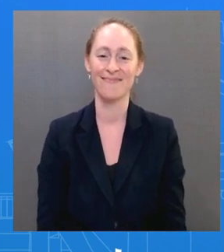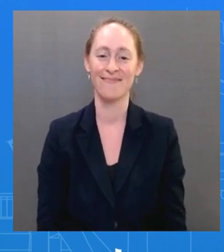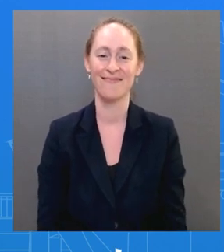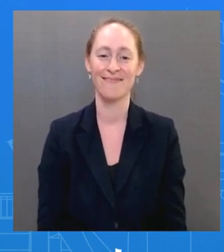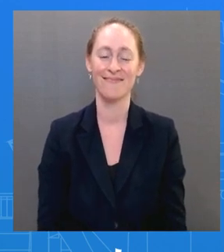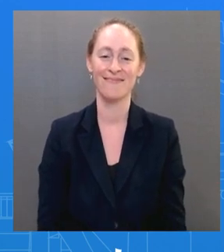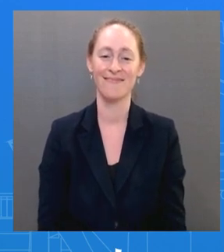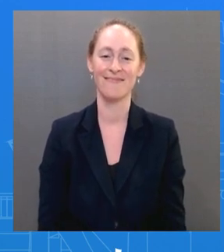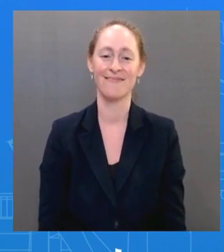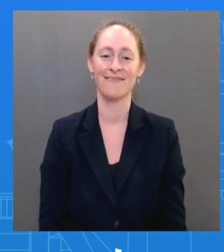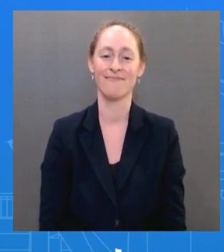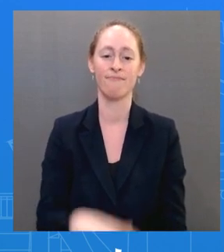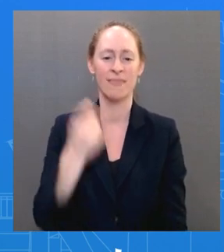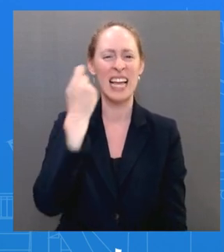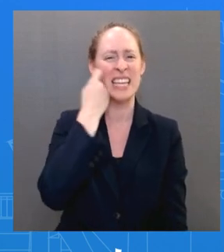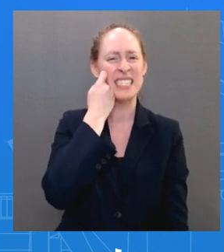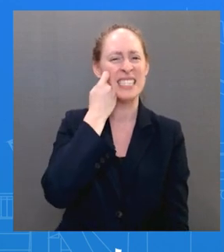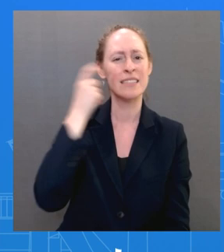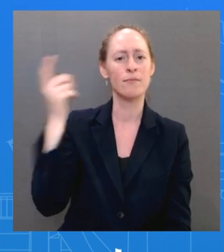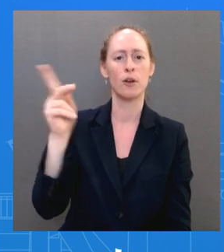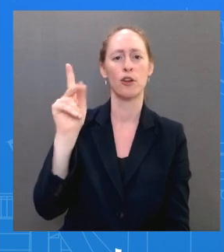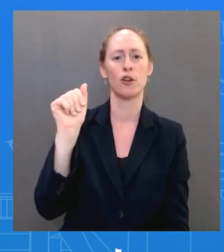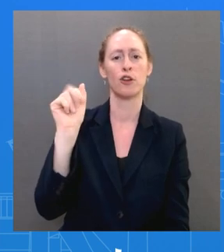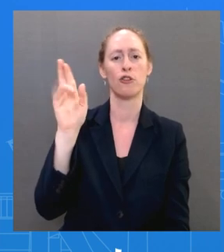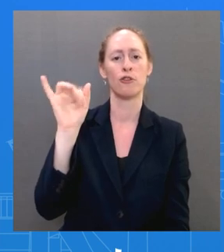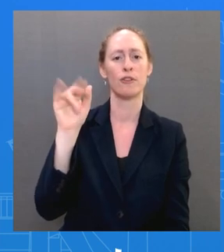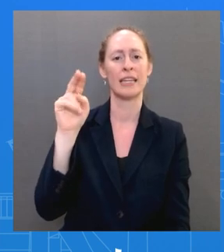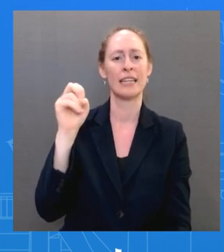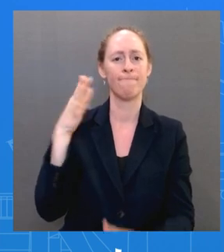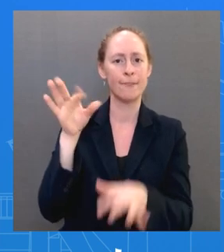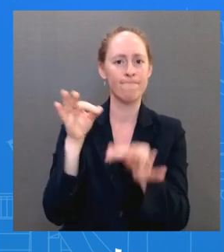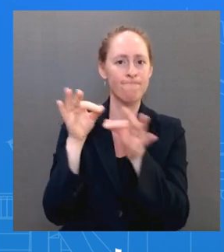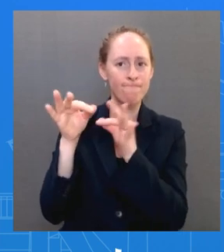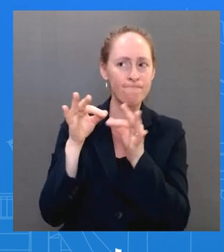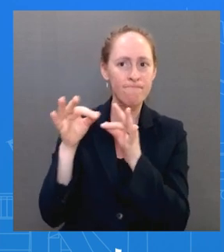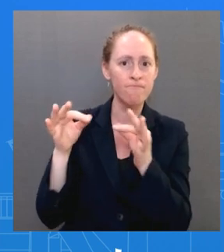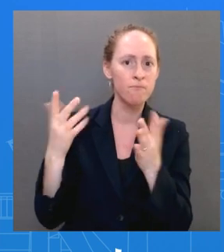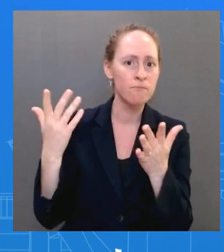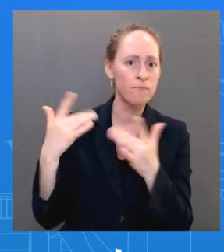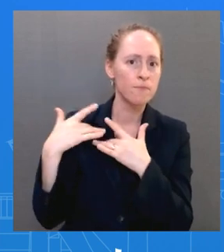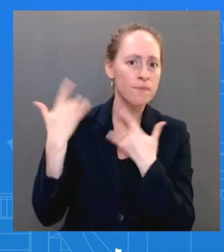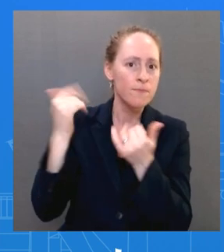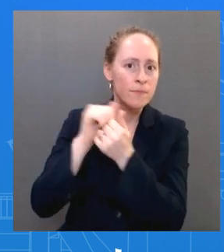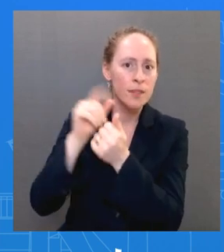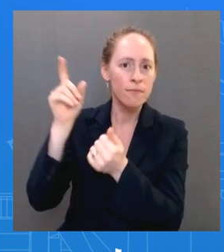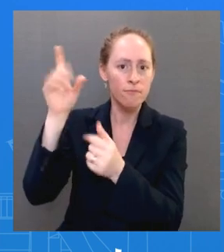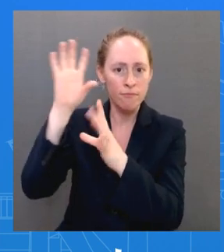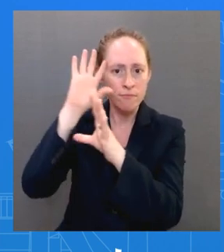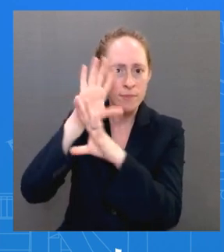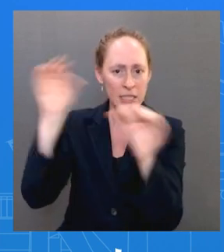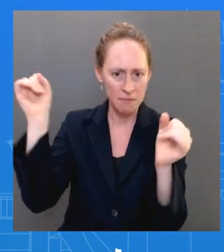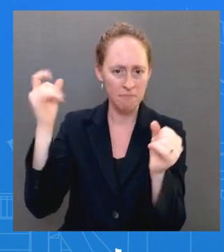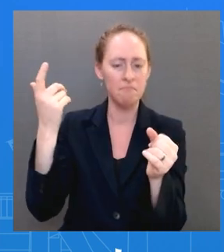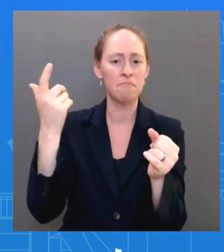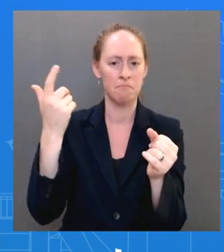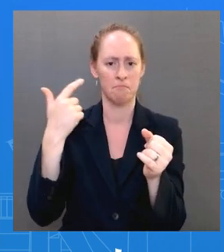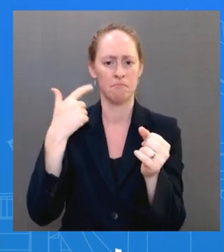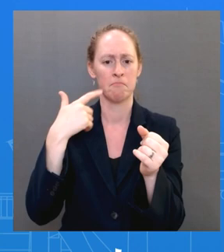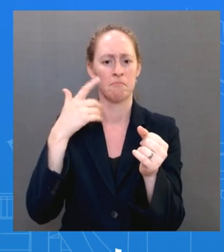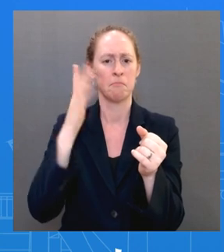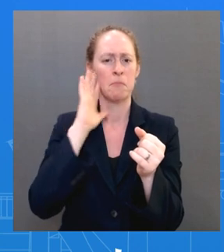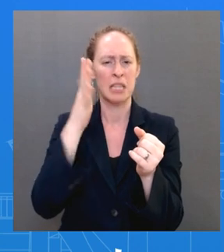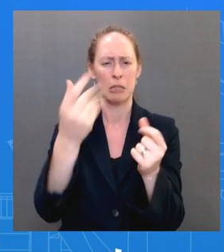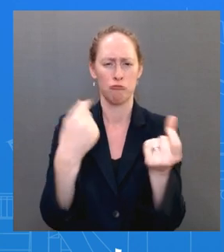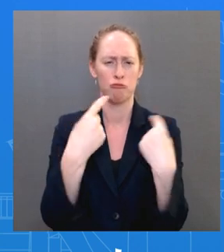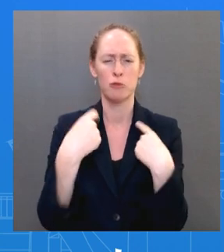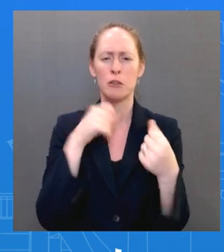and I'm happy to answer questions about his health in a second. As you heard, we FaceTimed with the president earlier today. I also